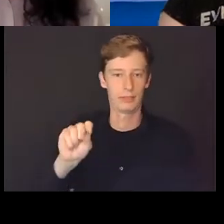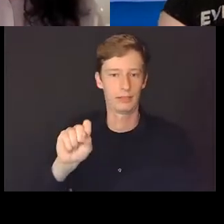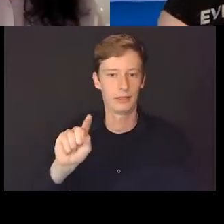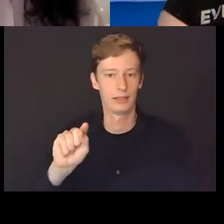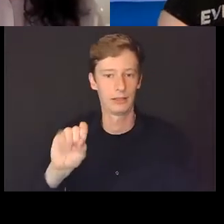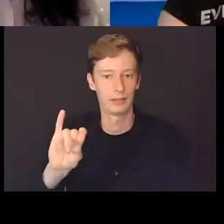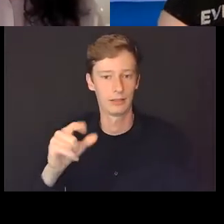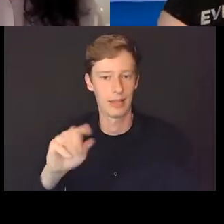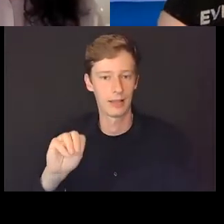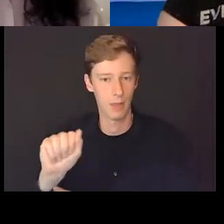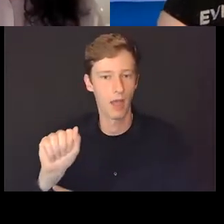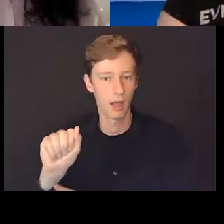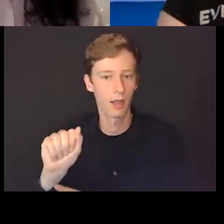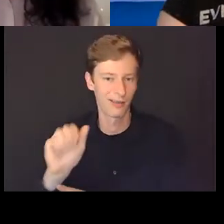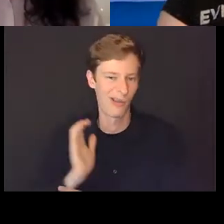to